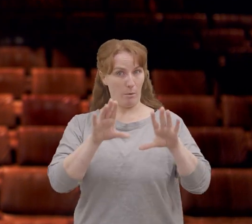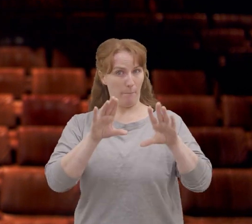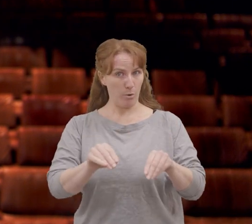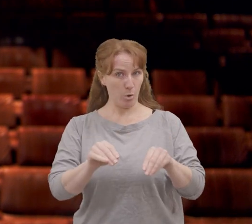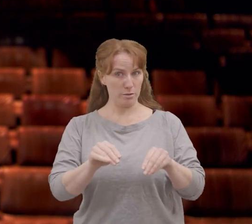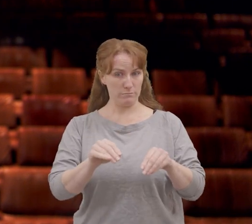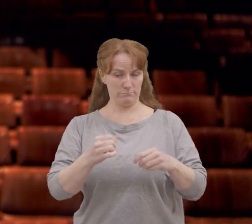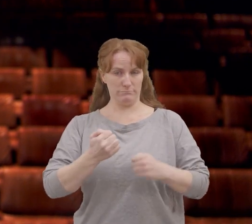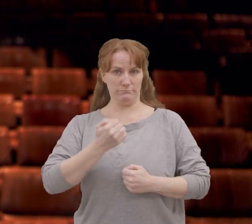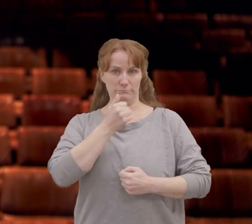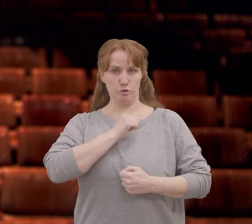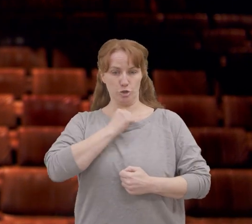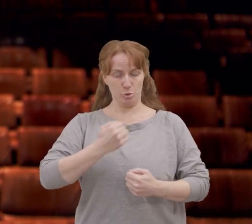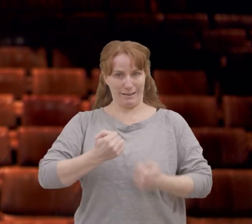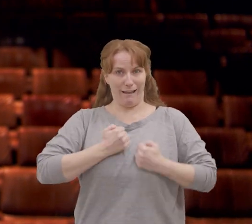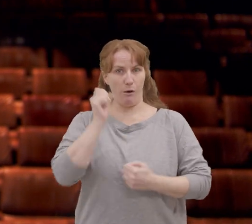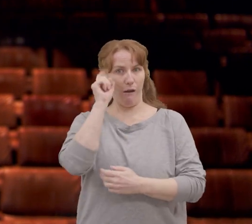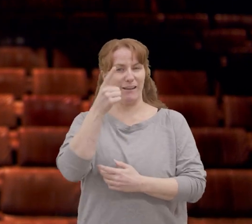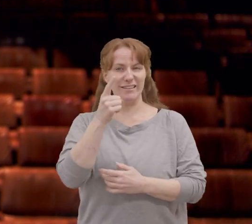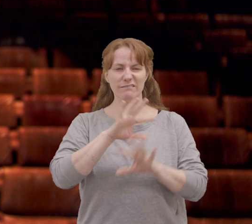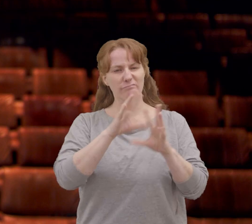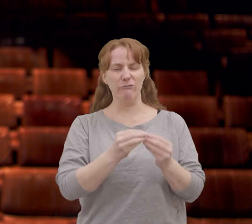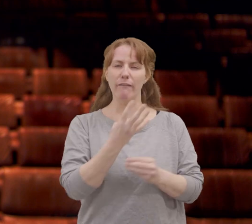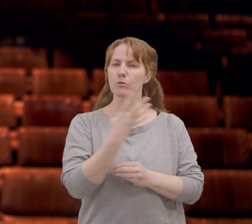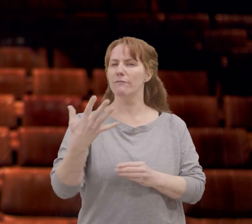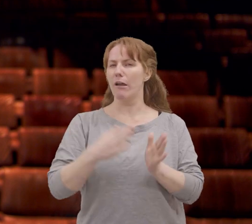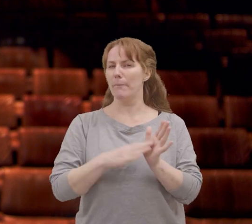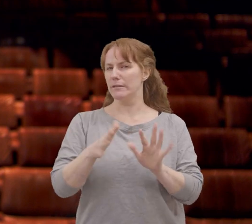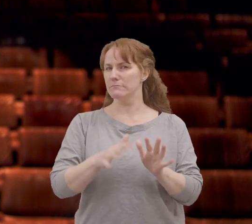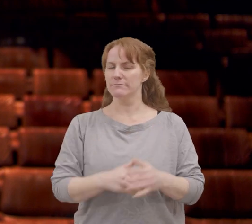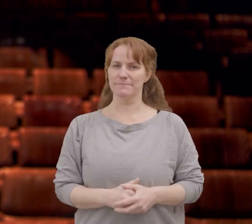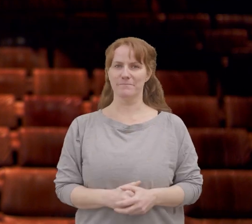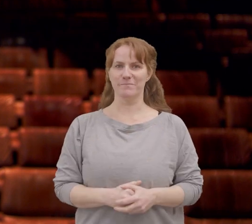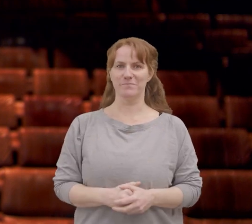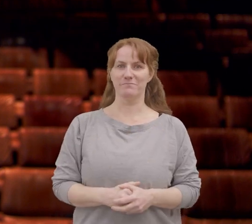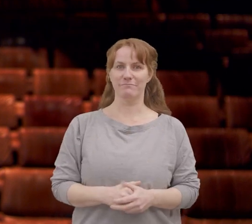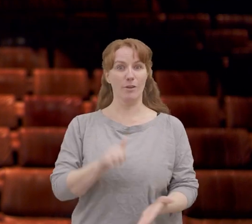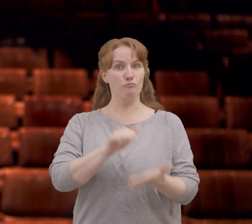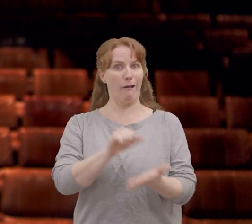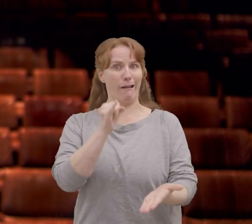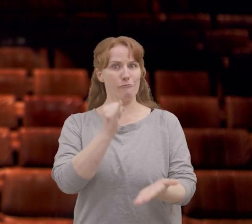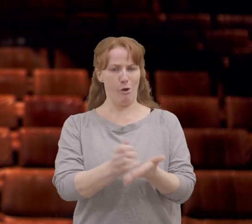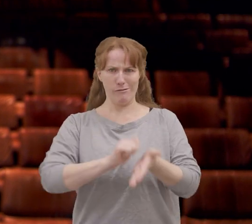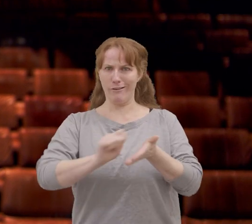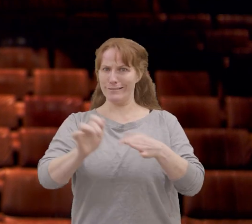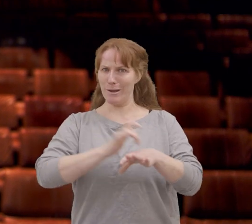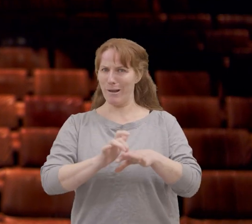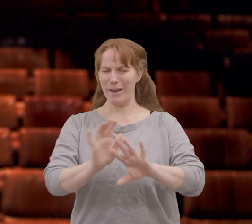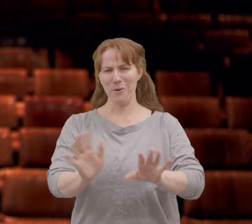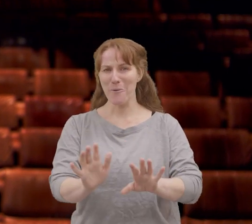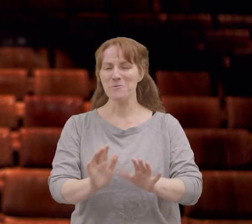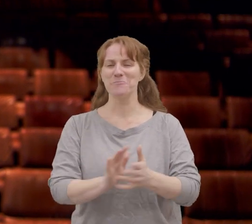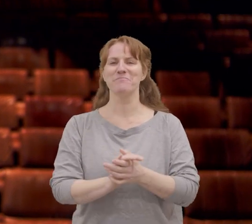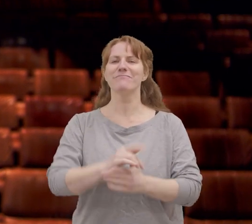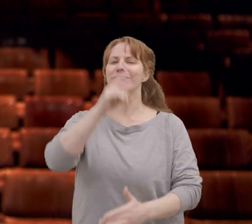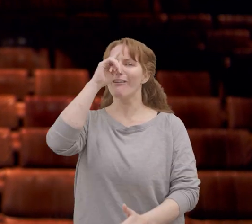you keep the pauses going for as long as we suggested, the whole thing should take about 45 minutes. Remember, there is no right or wrong when it comes to writing a